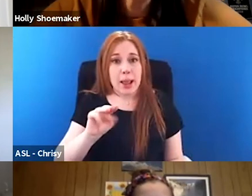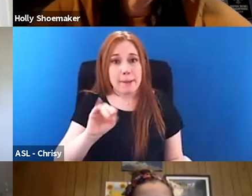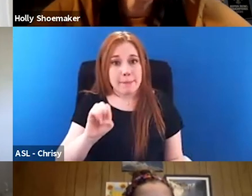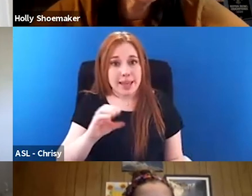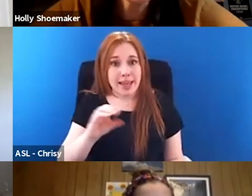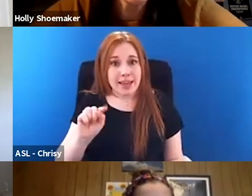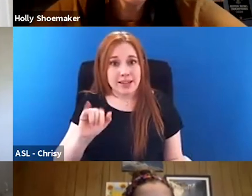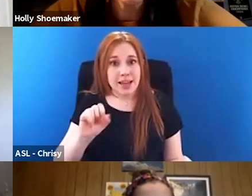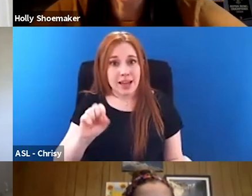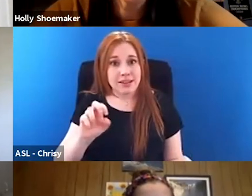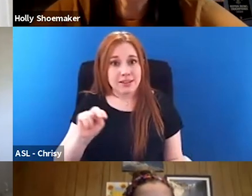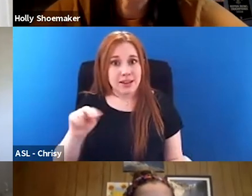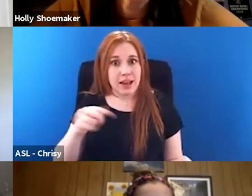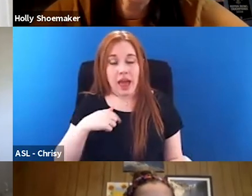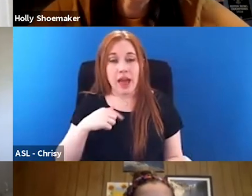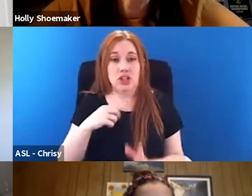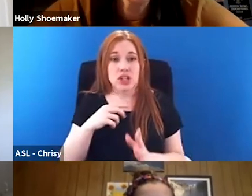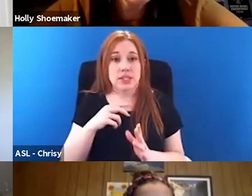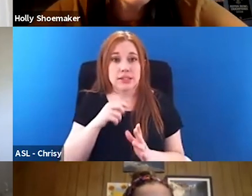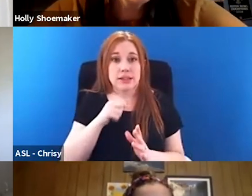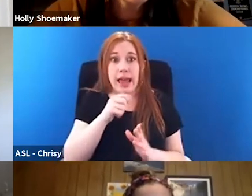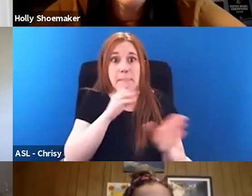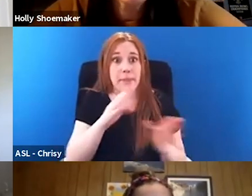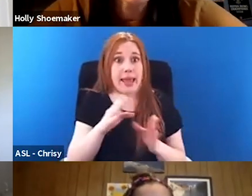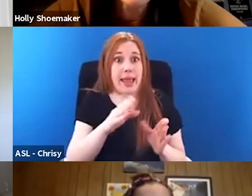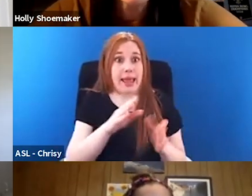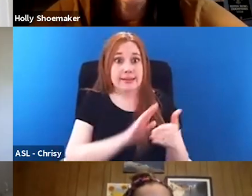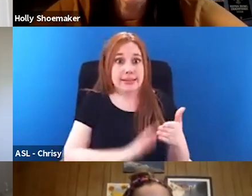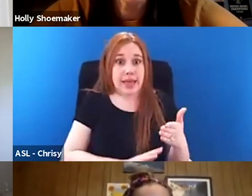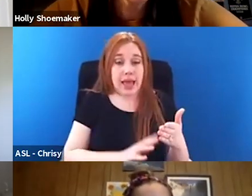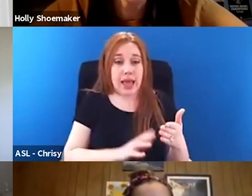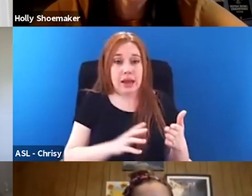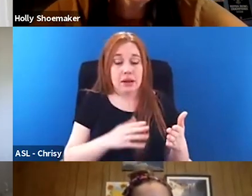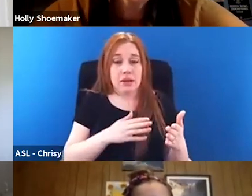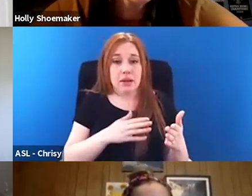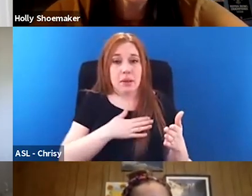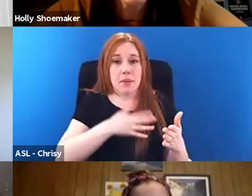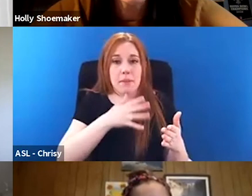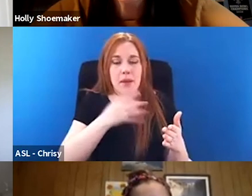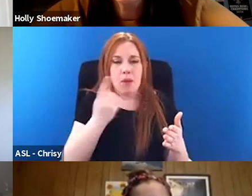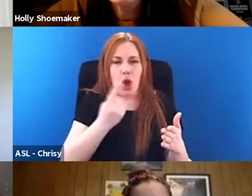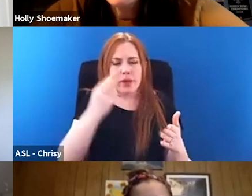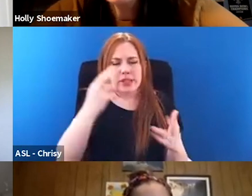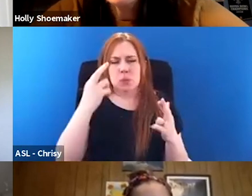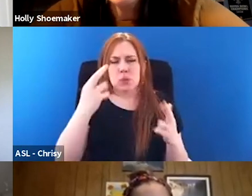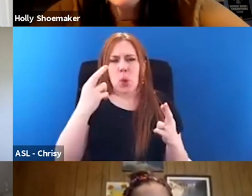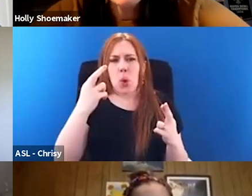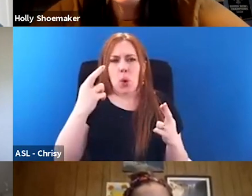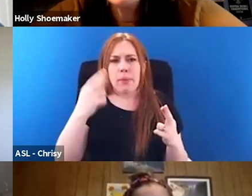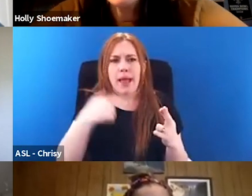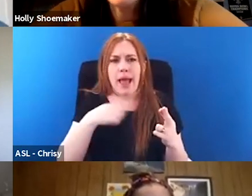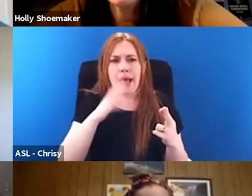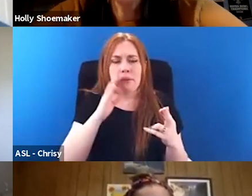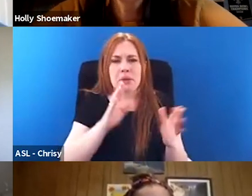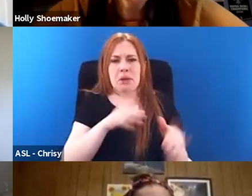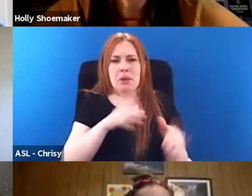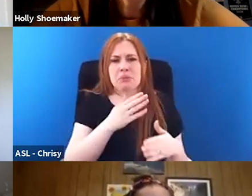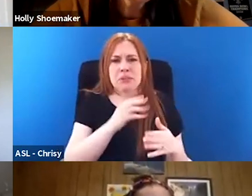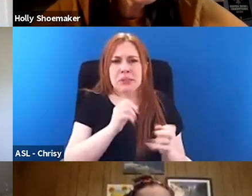fell into design too. I thought I'd just be a starting artist. I wasn't. My mom kind of, I think, always had her fingers crossed that I'd be okay.